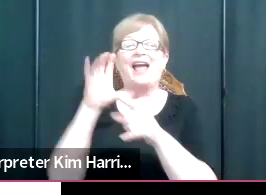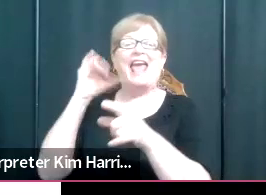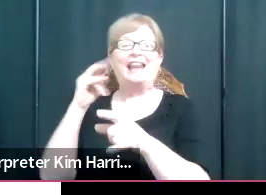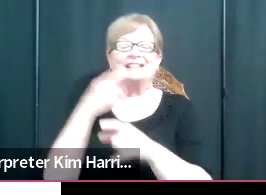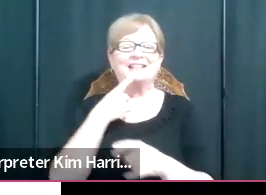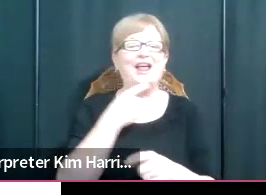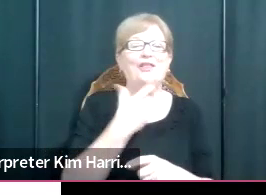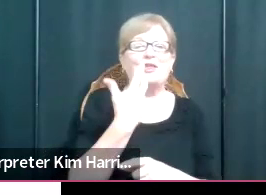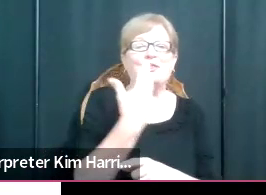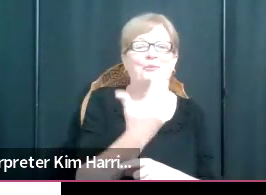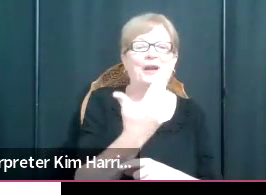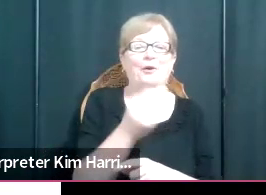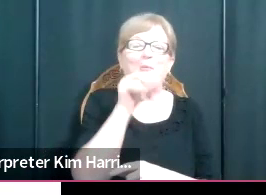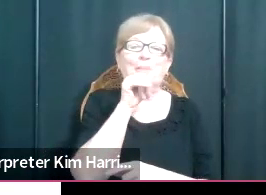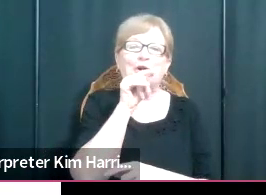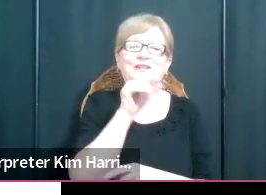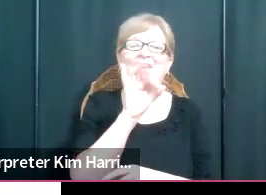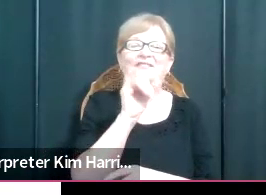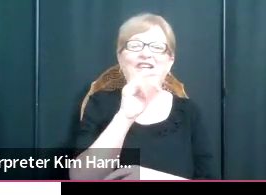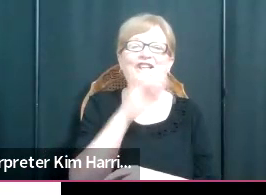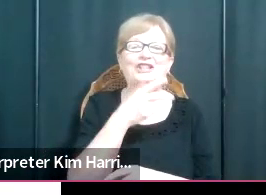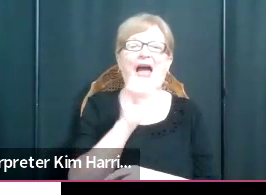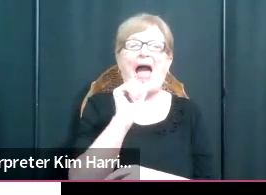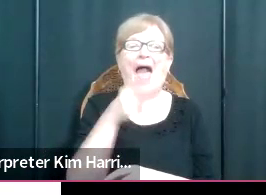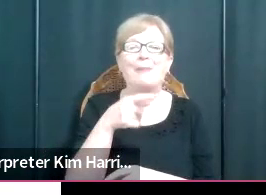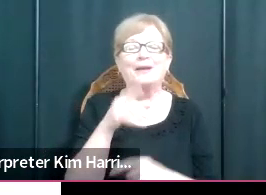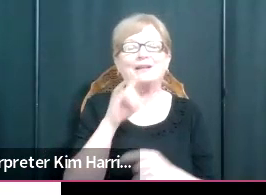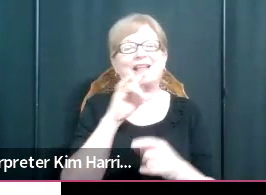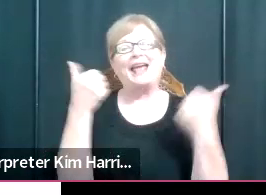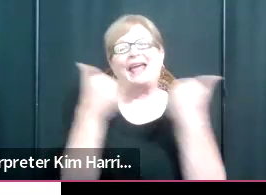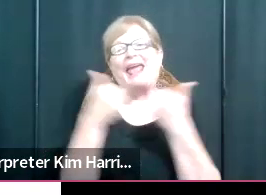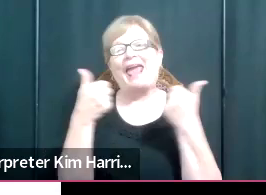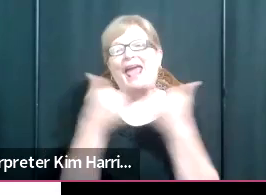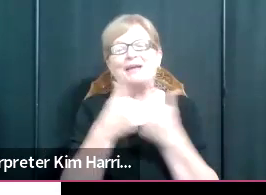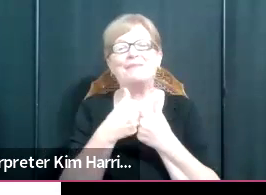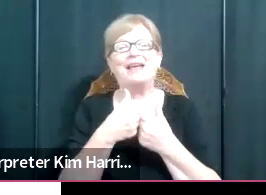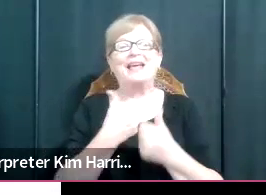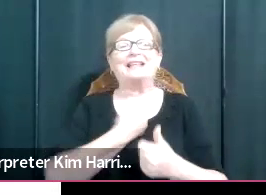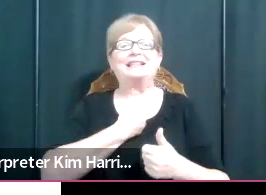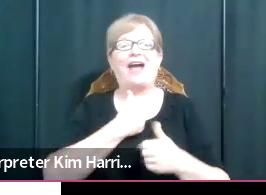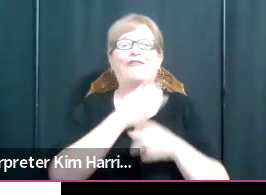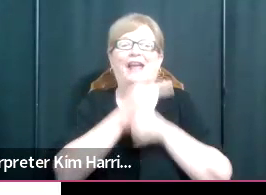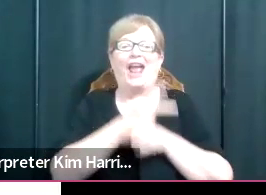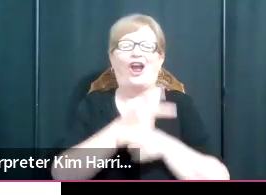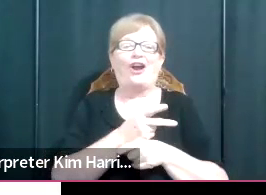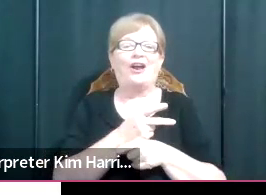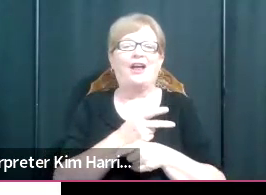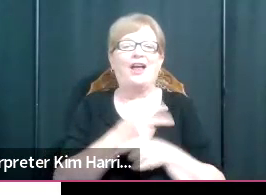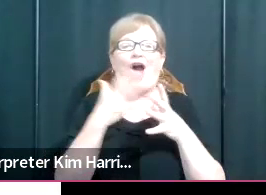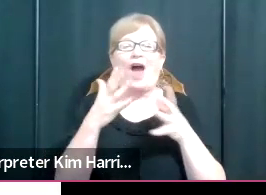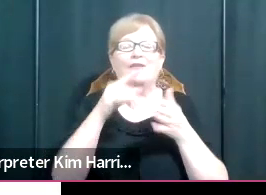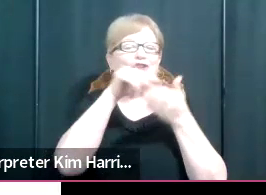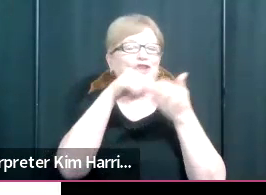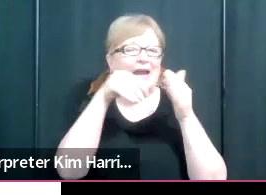Finch app. And Finch app is like gamifying self-care. So there's lots of check-ins